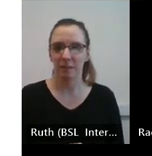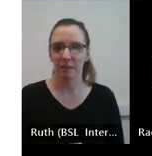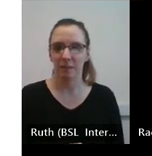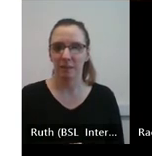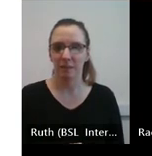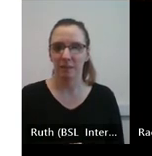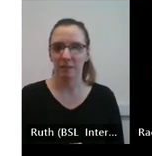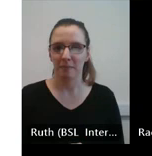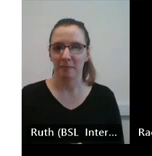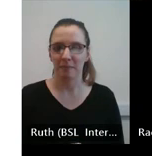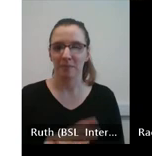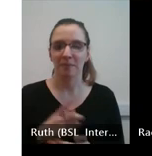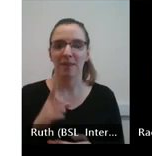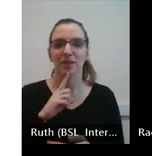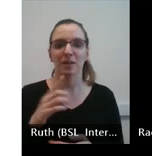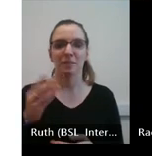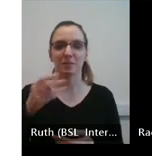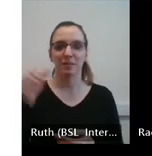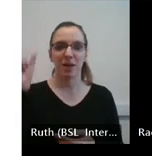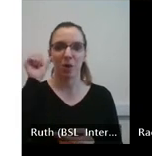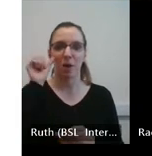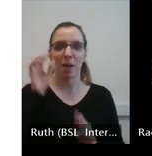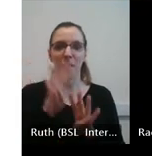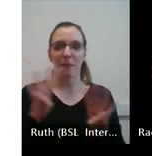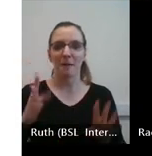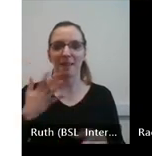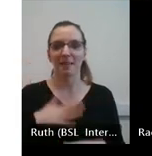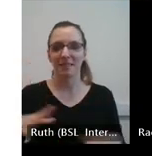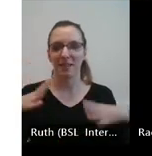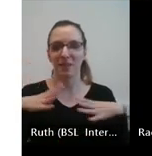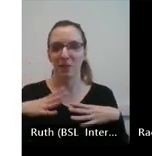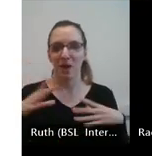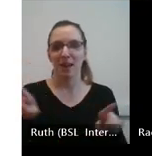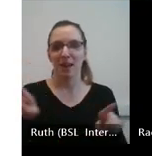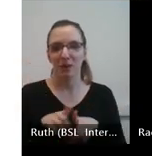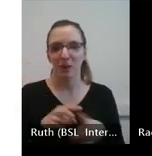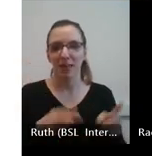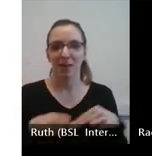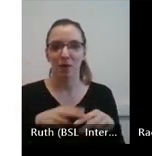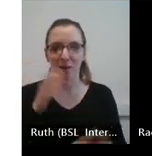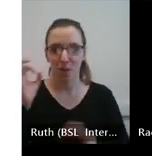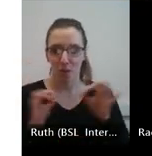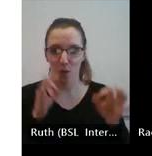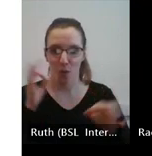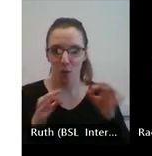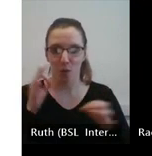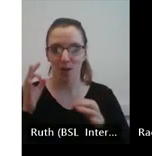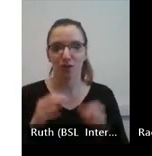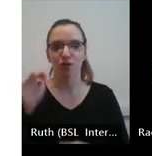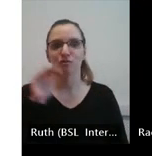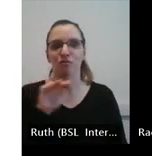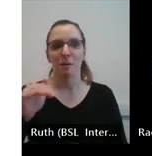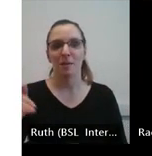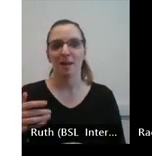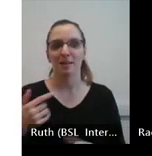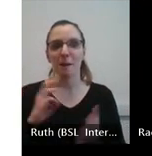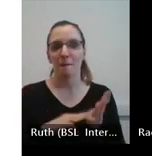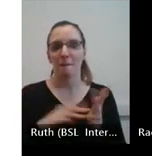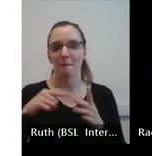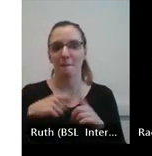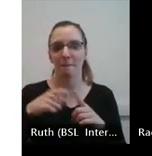I'm just going to say, please just be mindful of the panelists needing a break and having lunch as well if you have got any questions. And again, just a reminder that Mikey is